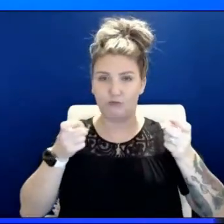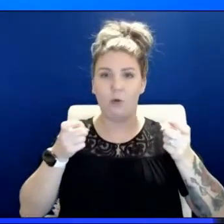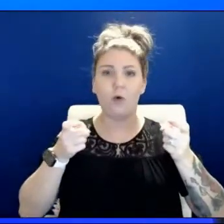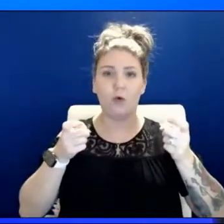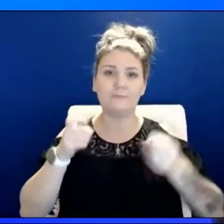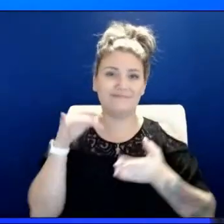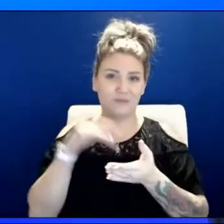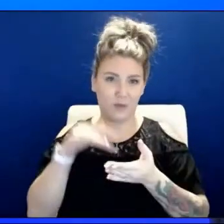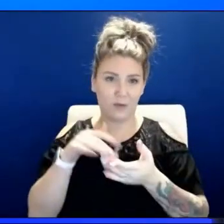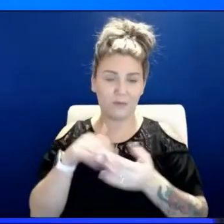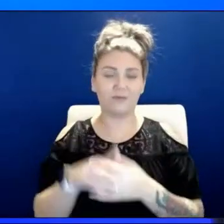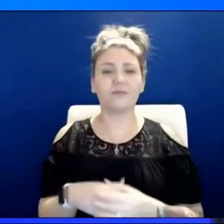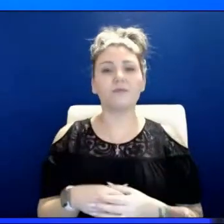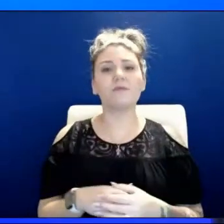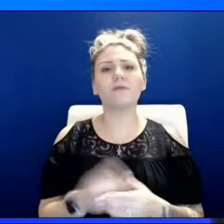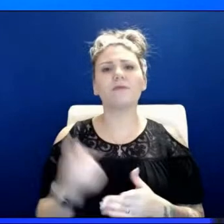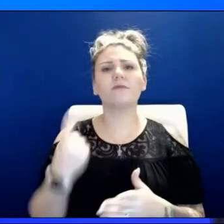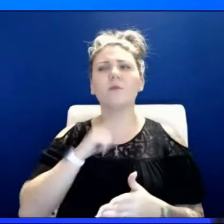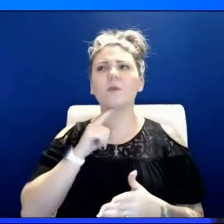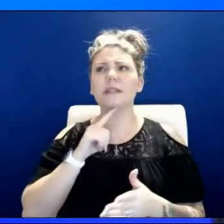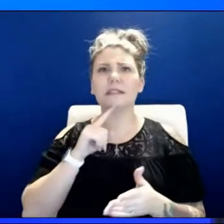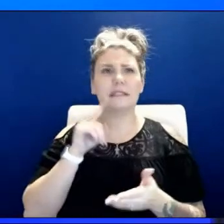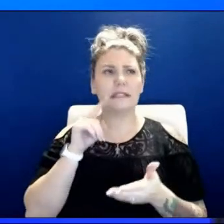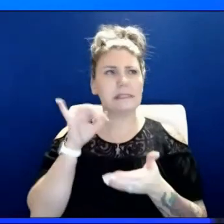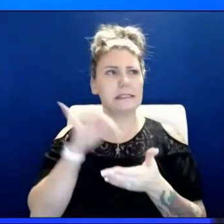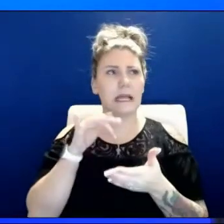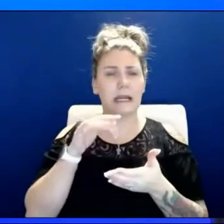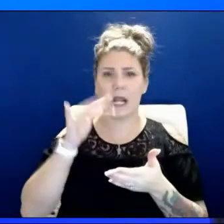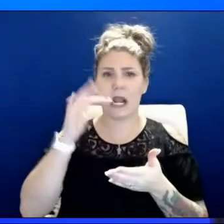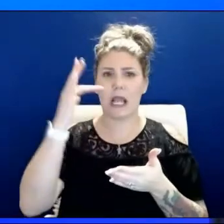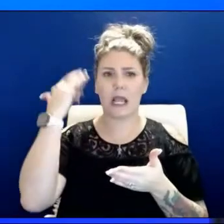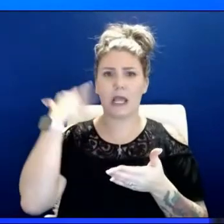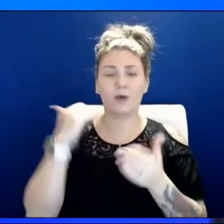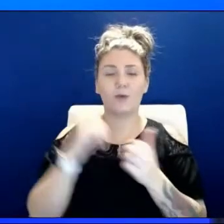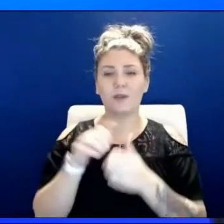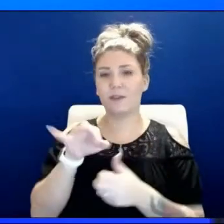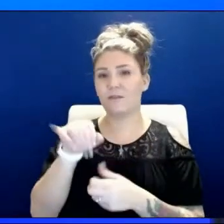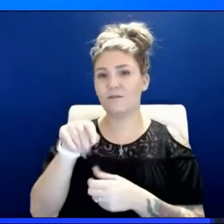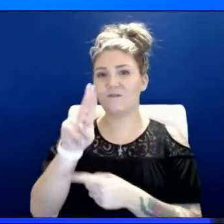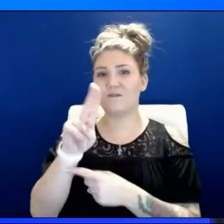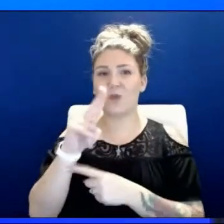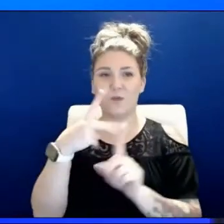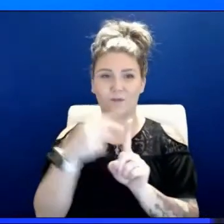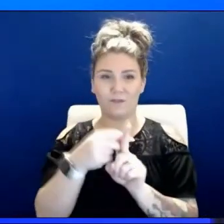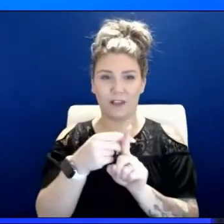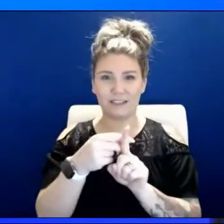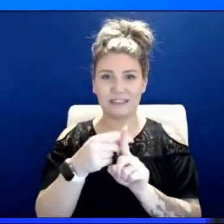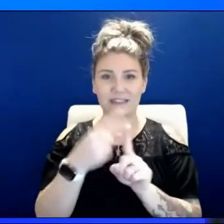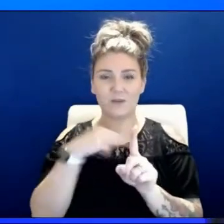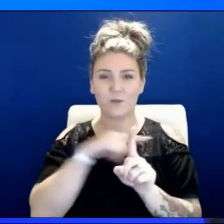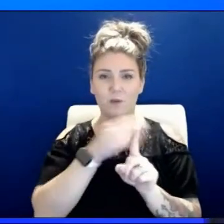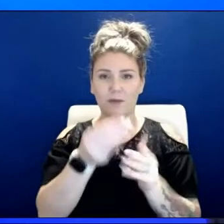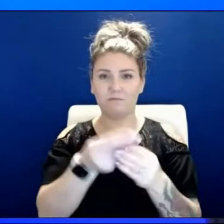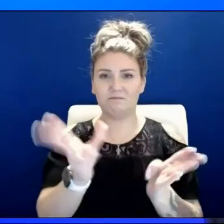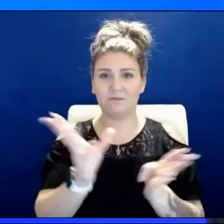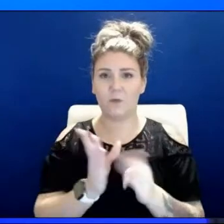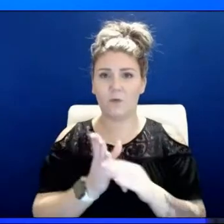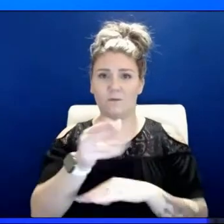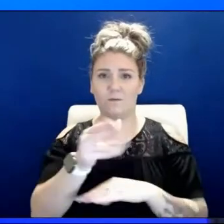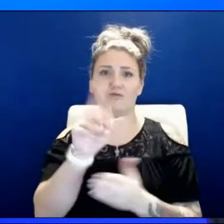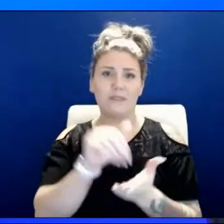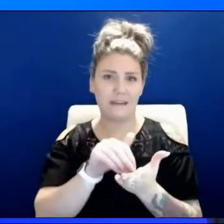did a study a few years back with the flu vaccine, and we gave over 2,000 patients, half of them